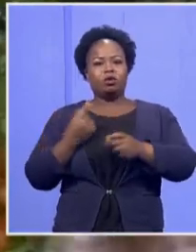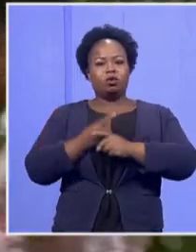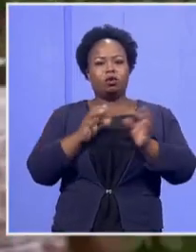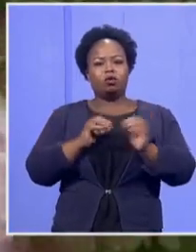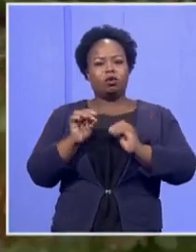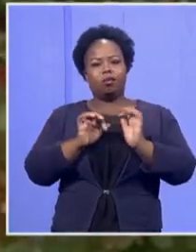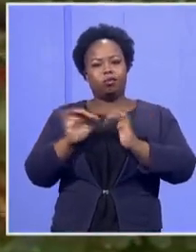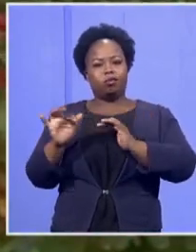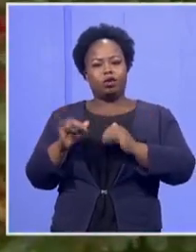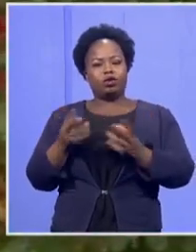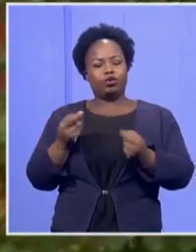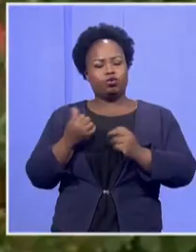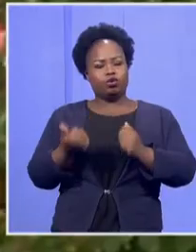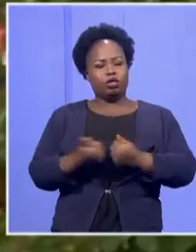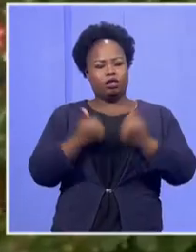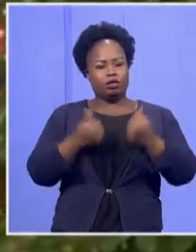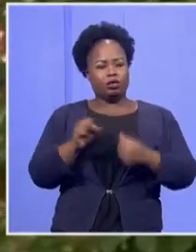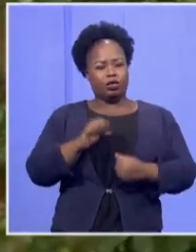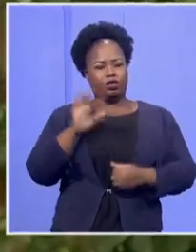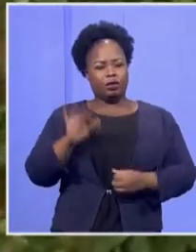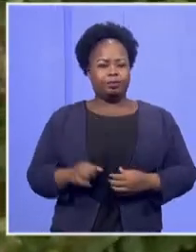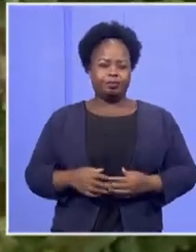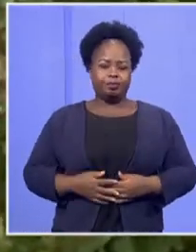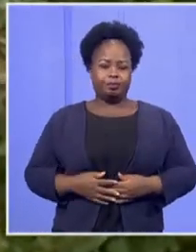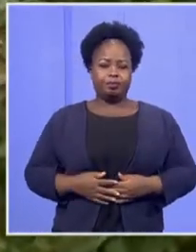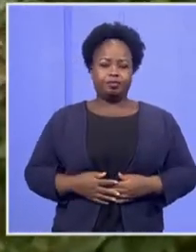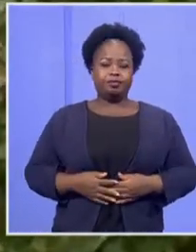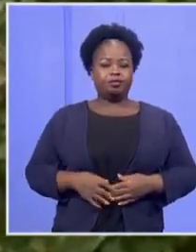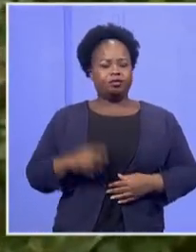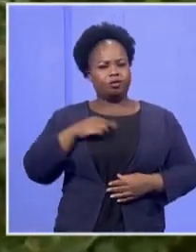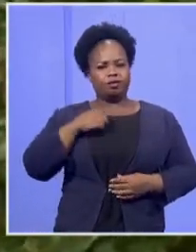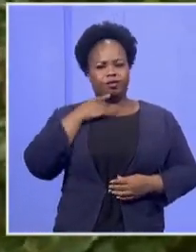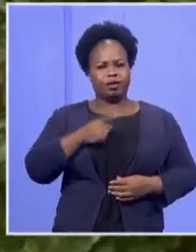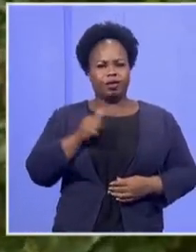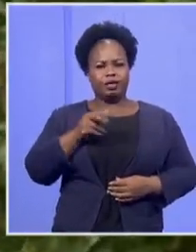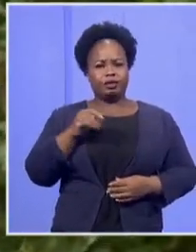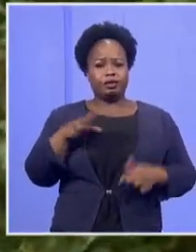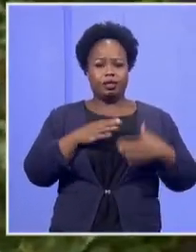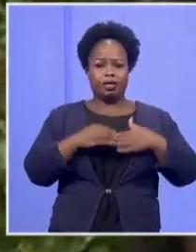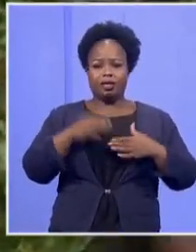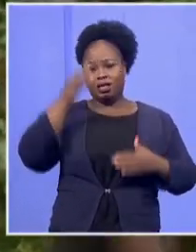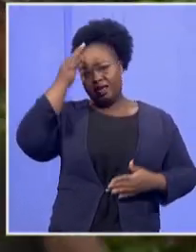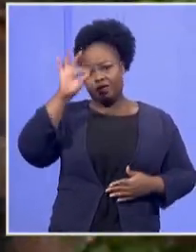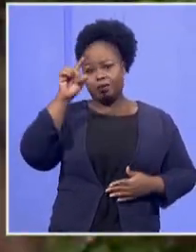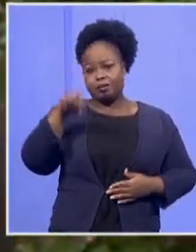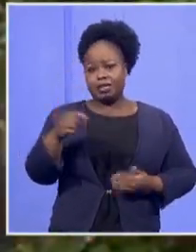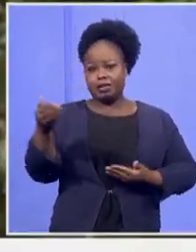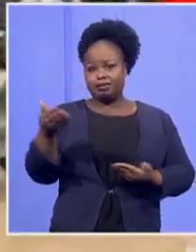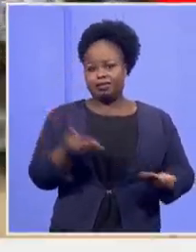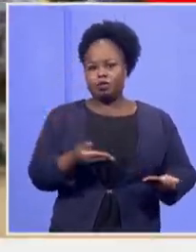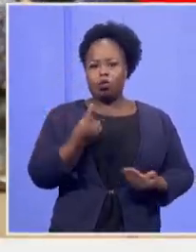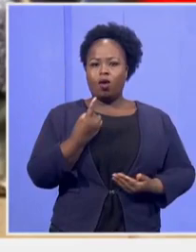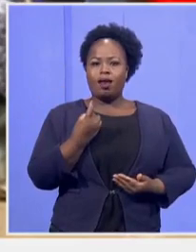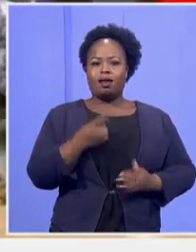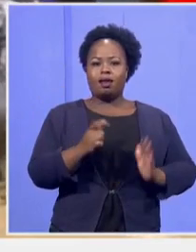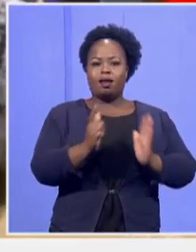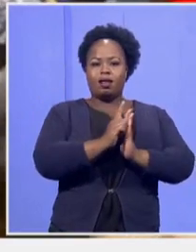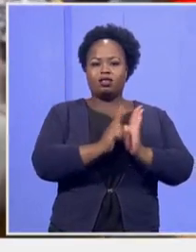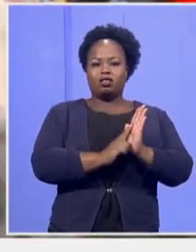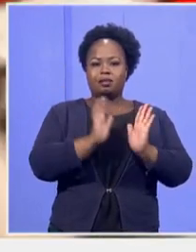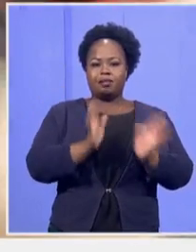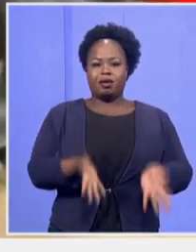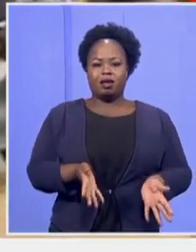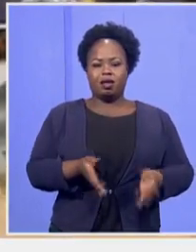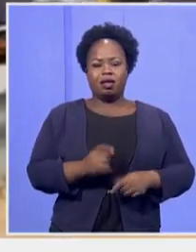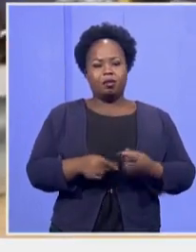new challenges facing South Africa. The resolution states that the ANC-led government must introduce a single piece of legislation to deal with